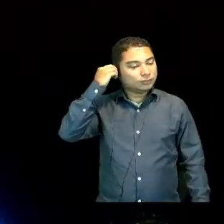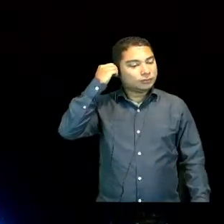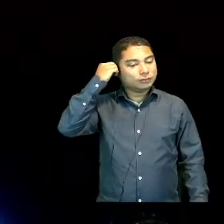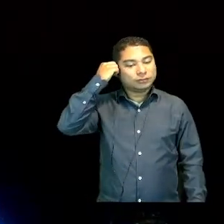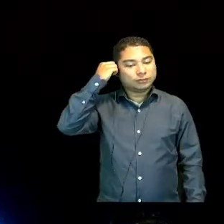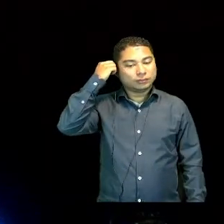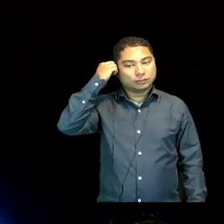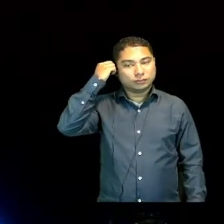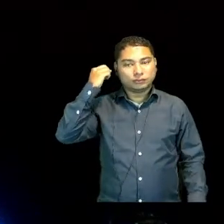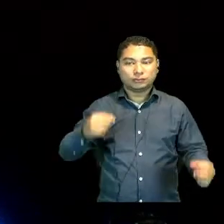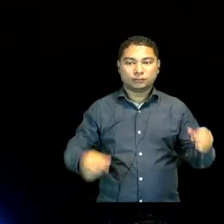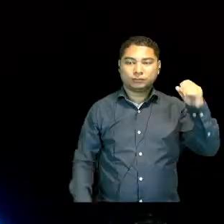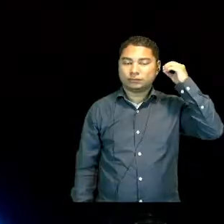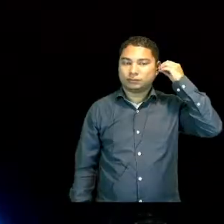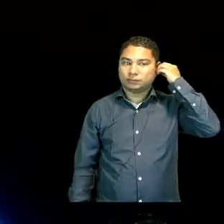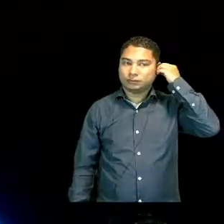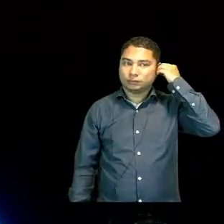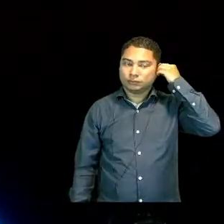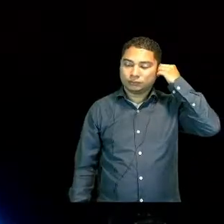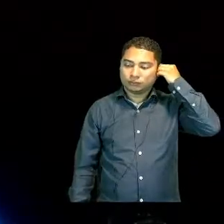Okay.